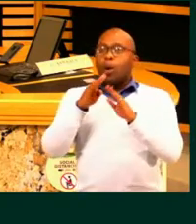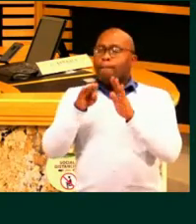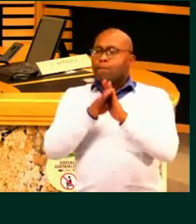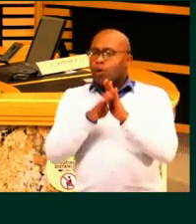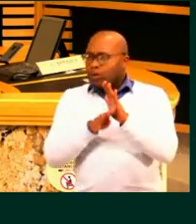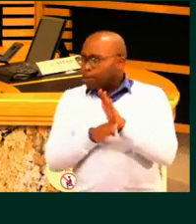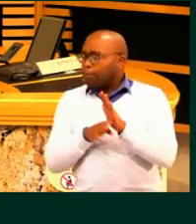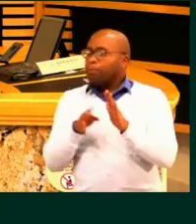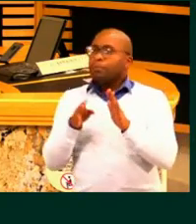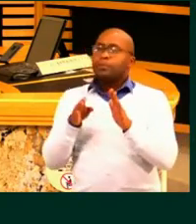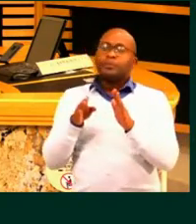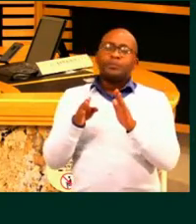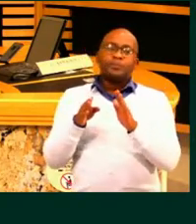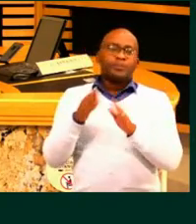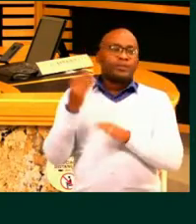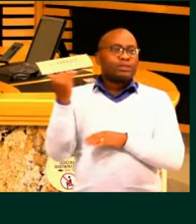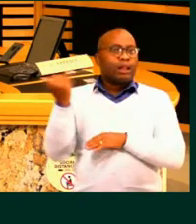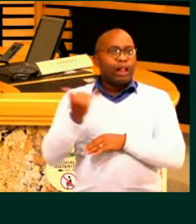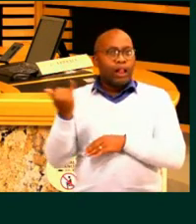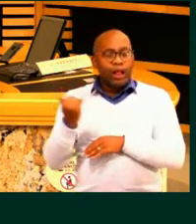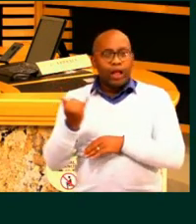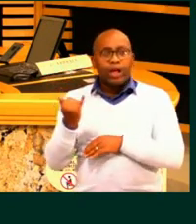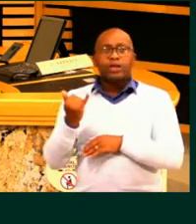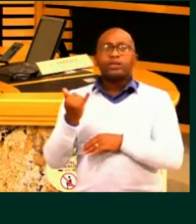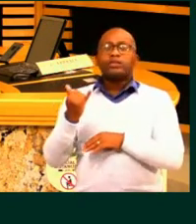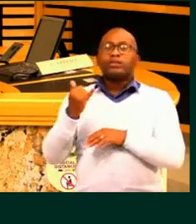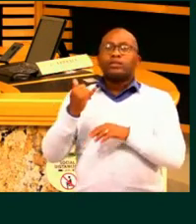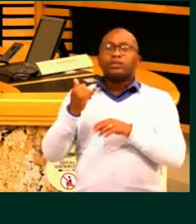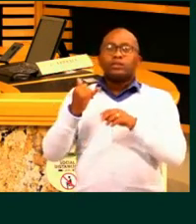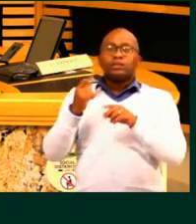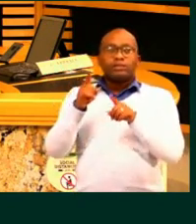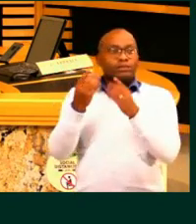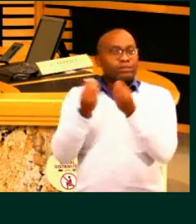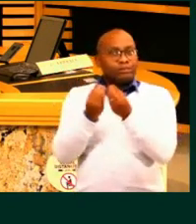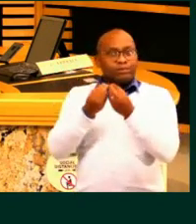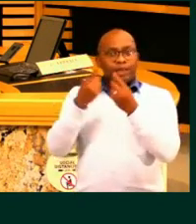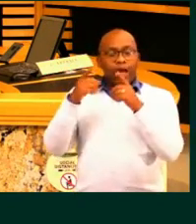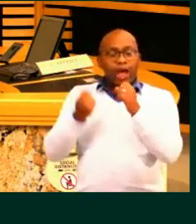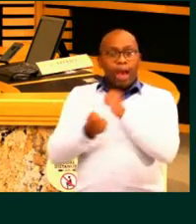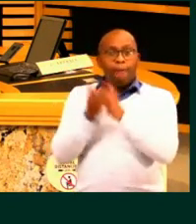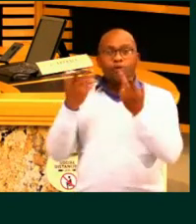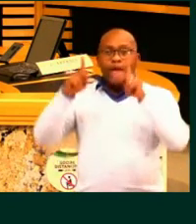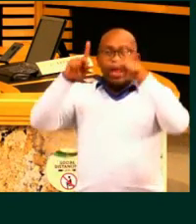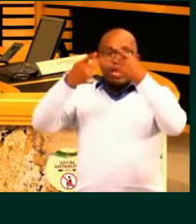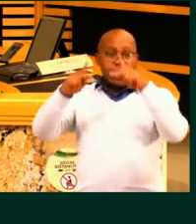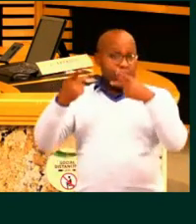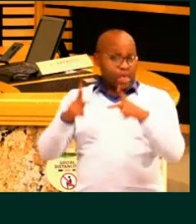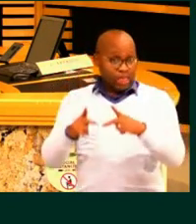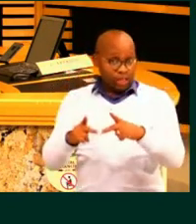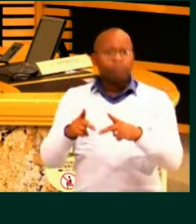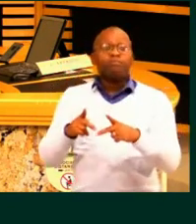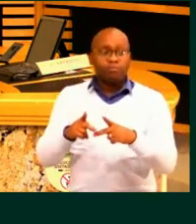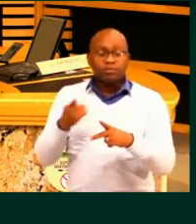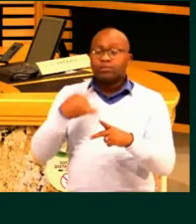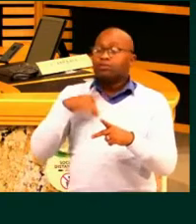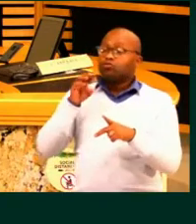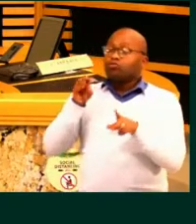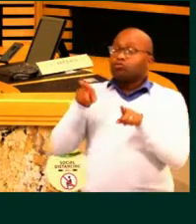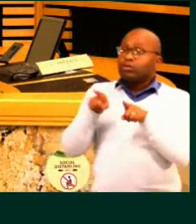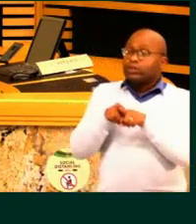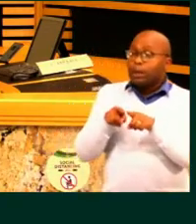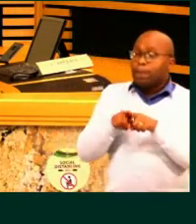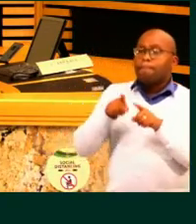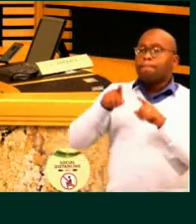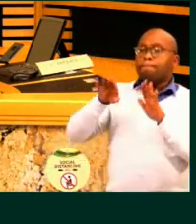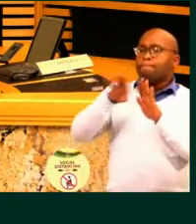program which is currently implemented in Kenya the no means no uh program was initiated in schools with results